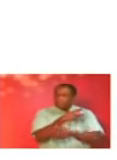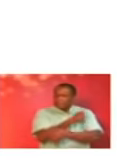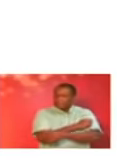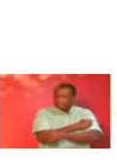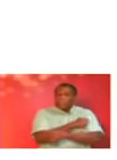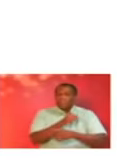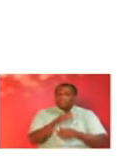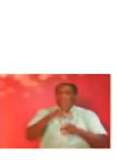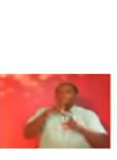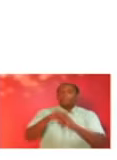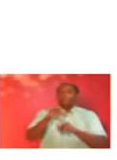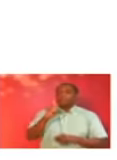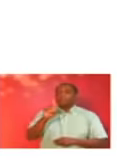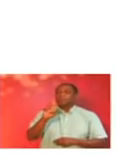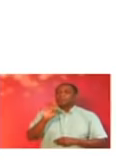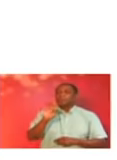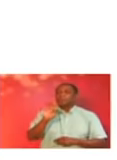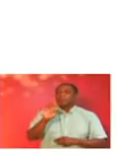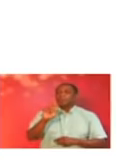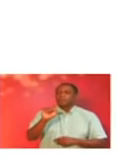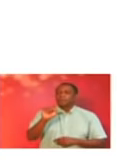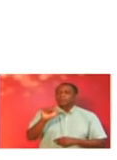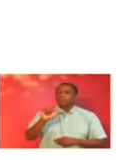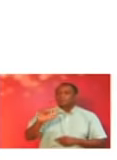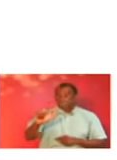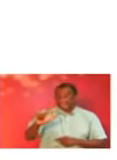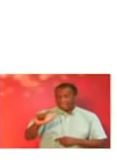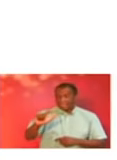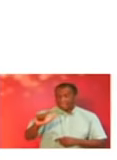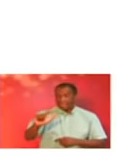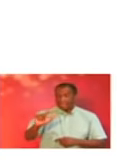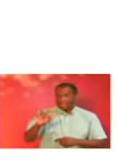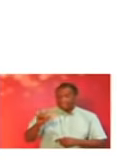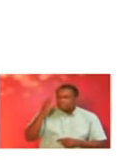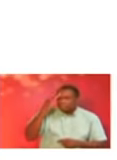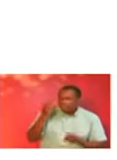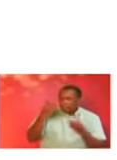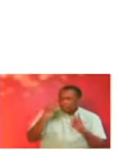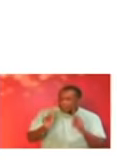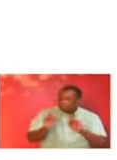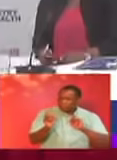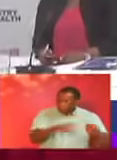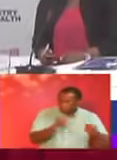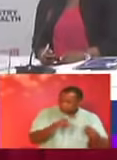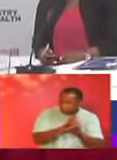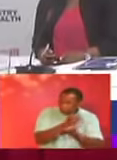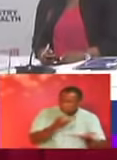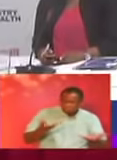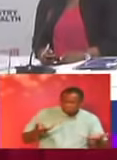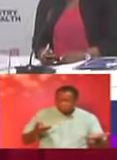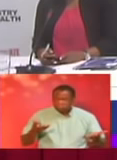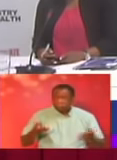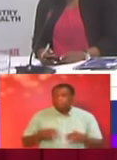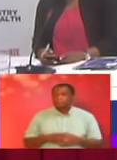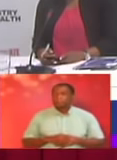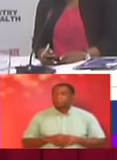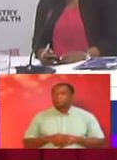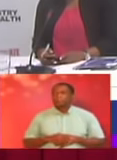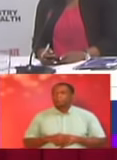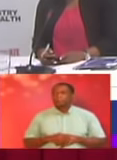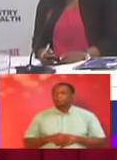sector as we're gearing up to have them reopen next week? Thank you. Thank you, Cindy. Nice to see